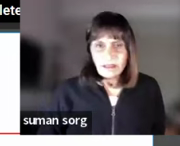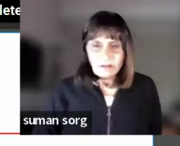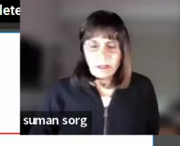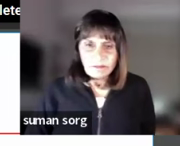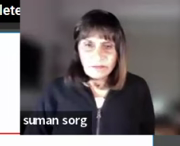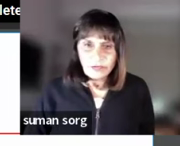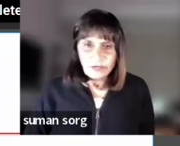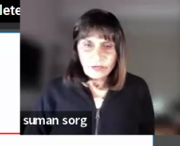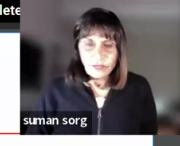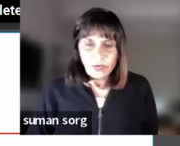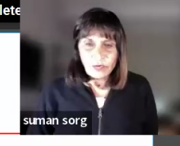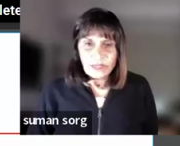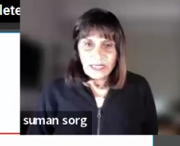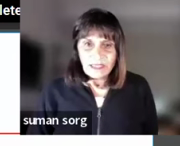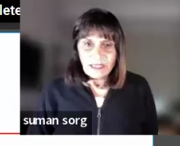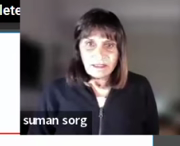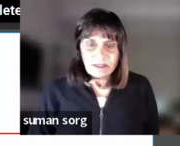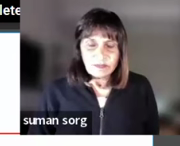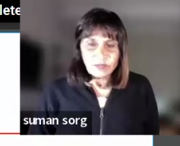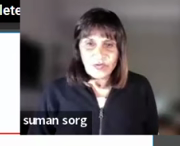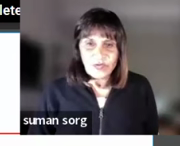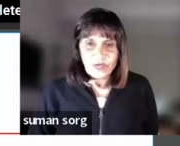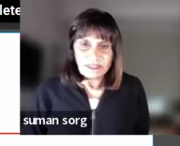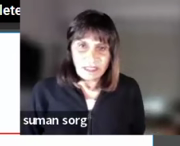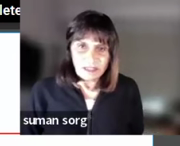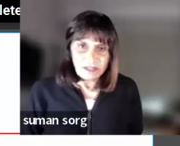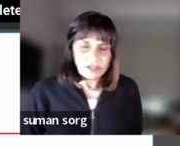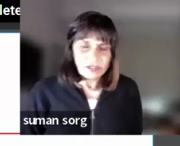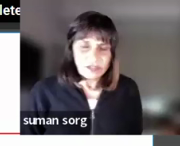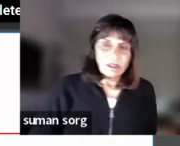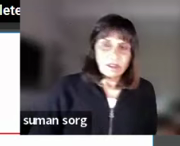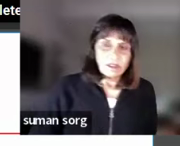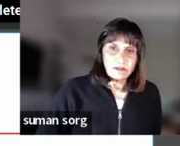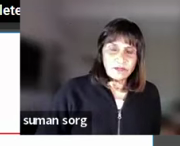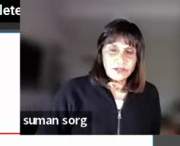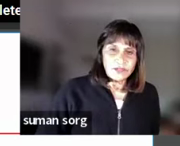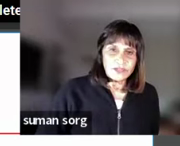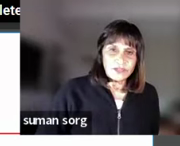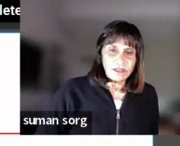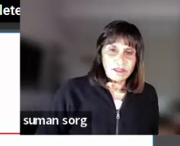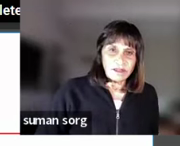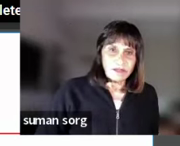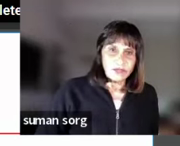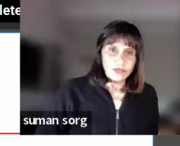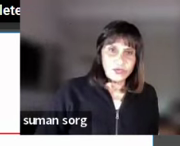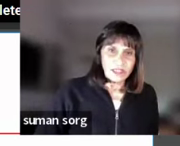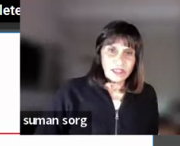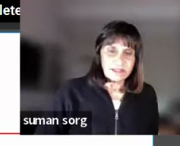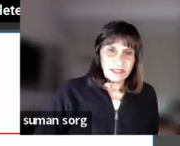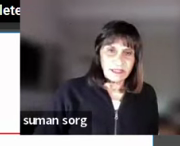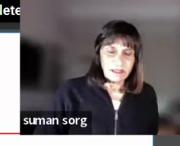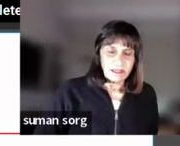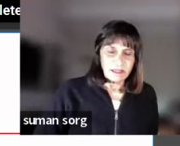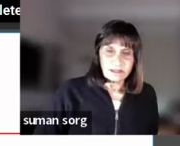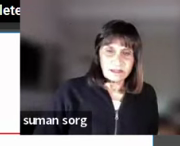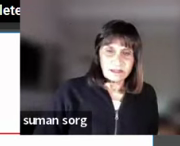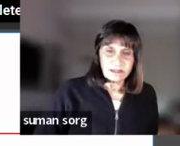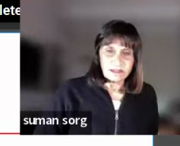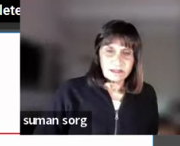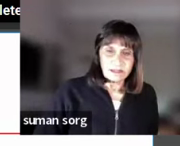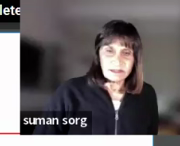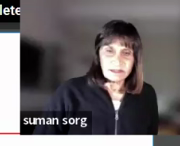big, floor plate, and it's more residential. So what you're seeing here, New York is a